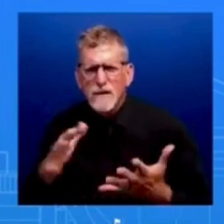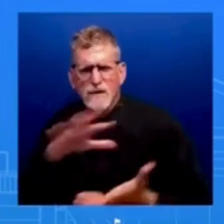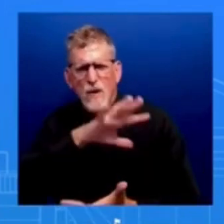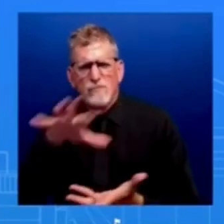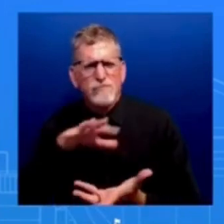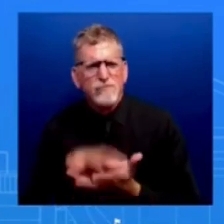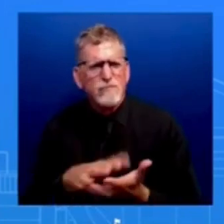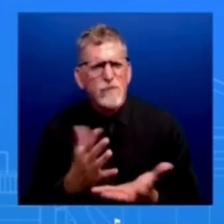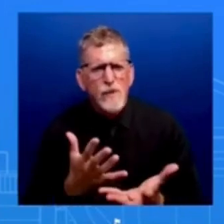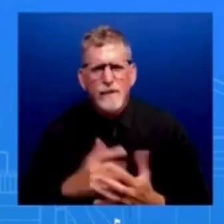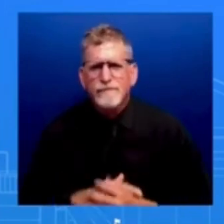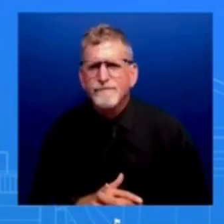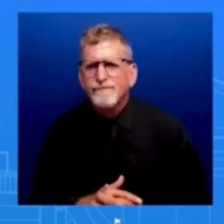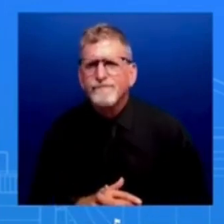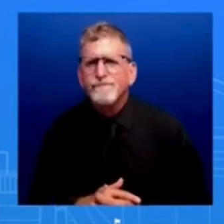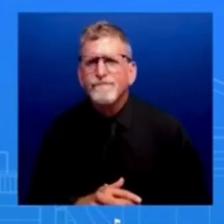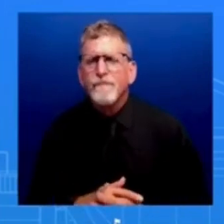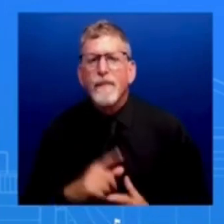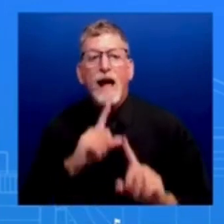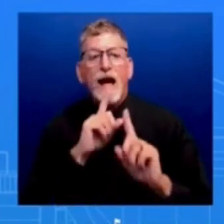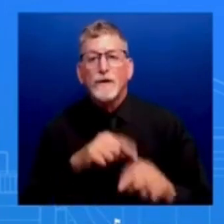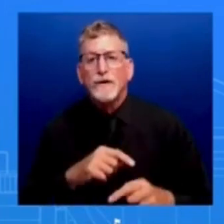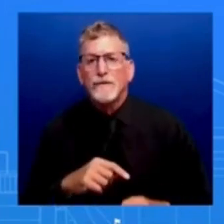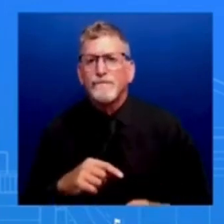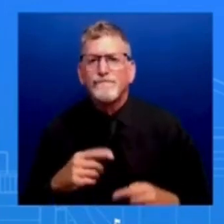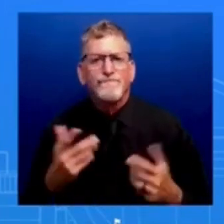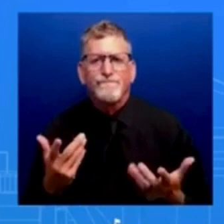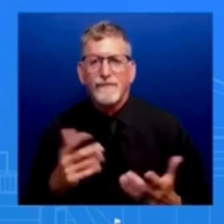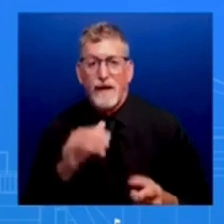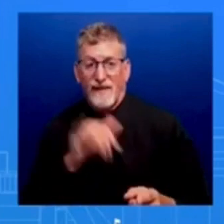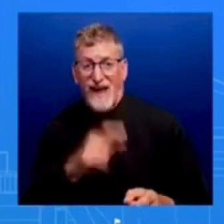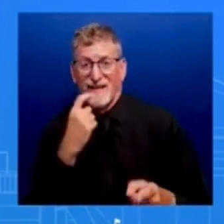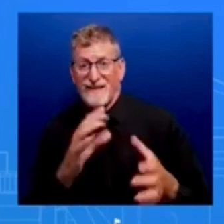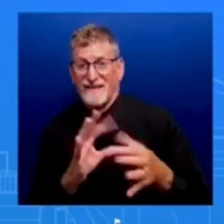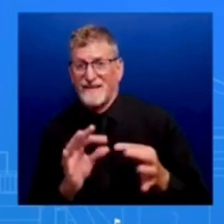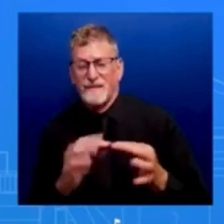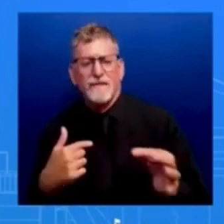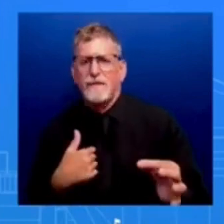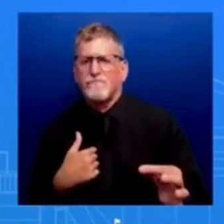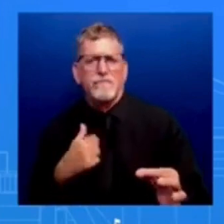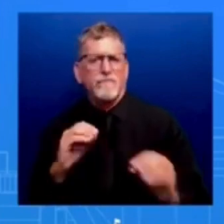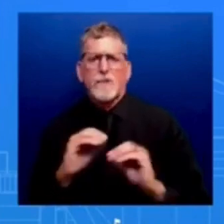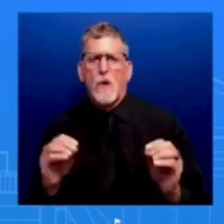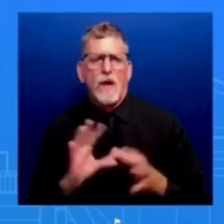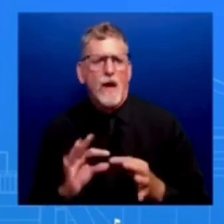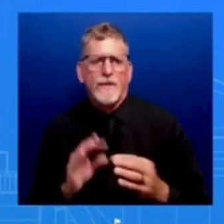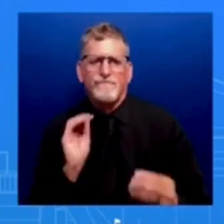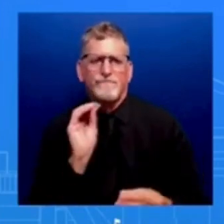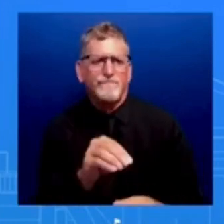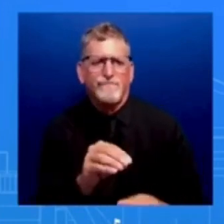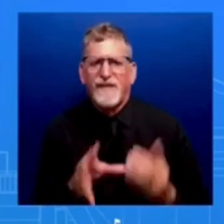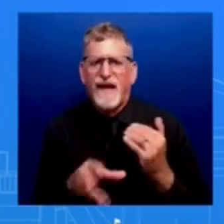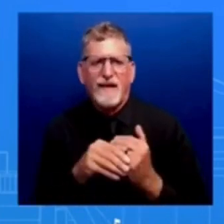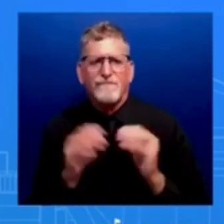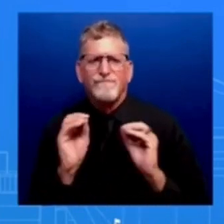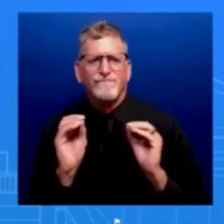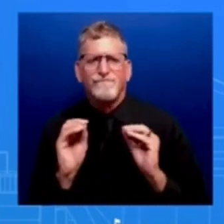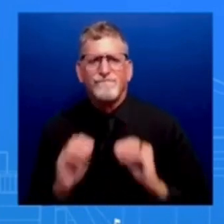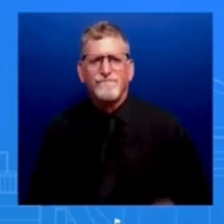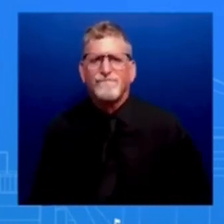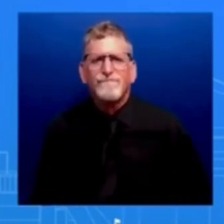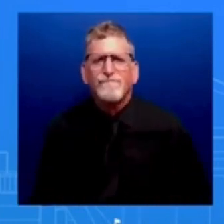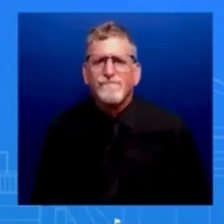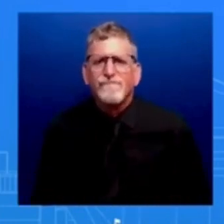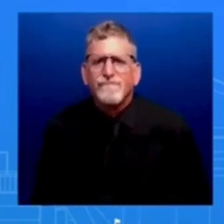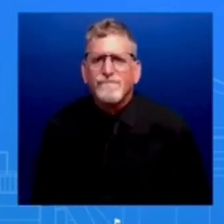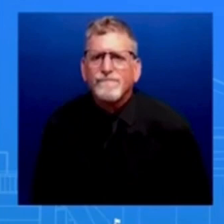particular reporting that you're referencing. I mean, as the president has said multiple times, anytime he meets